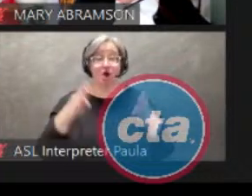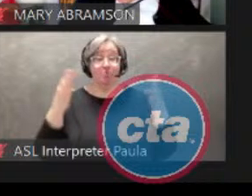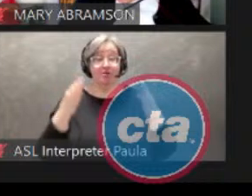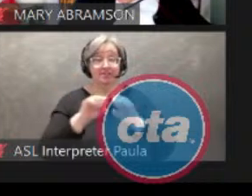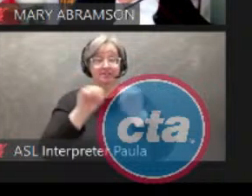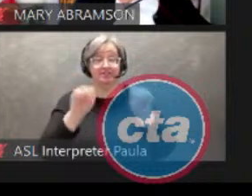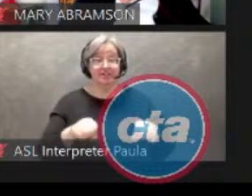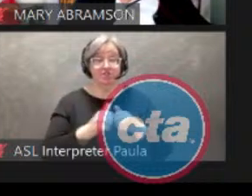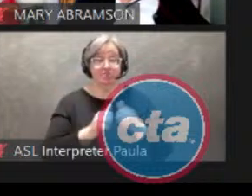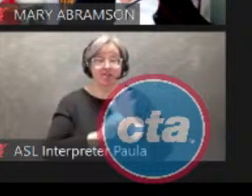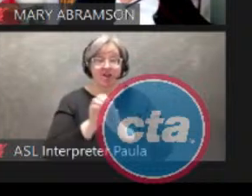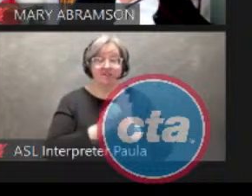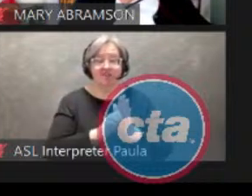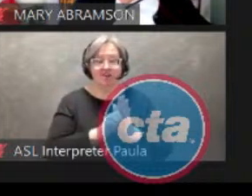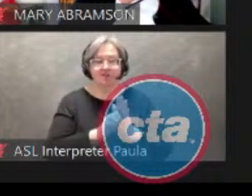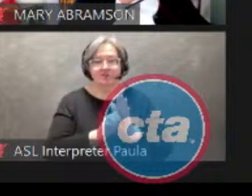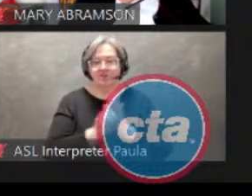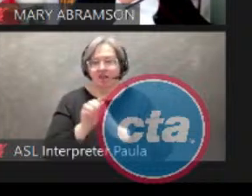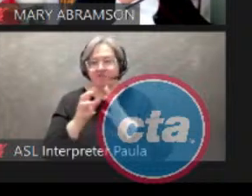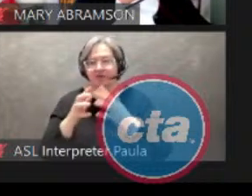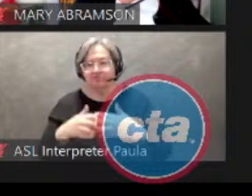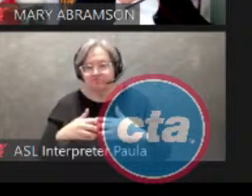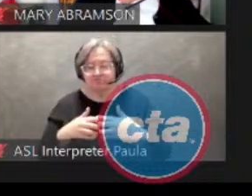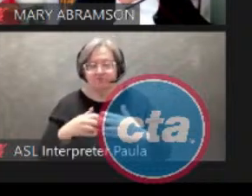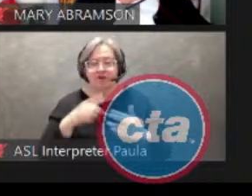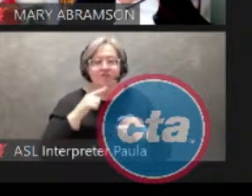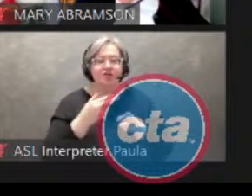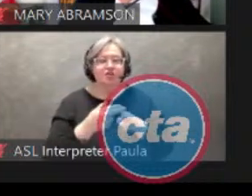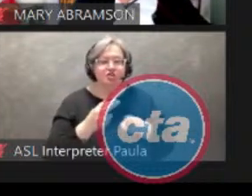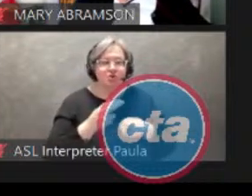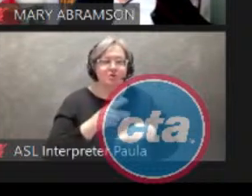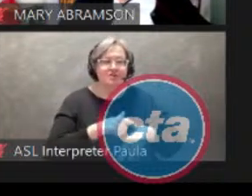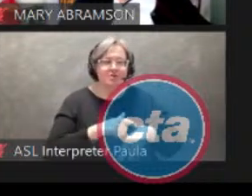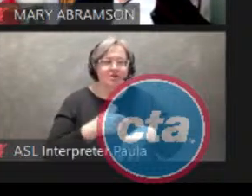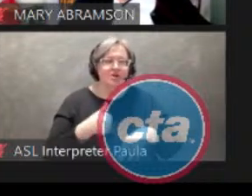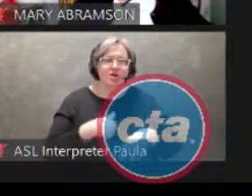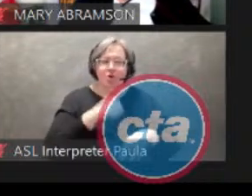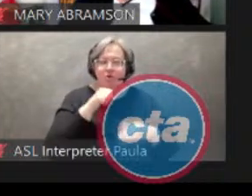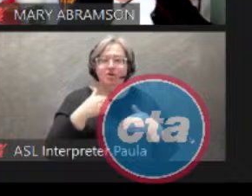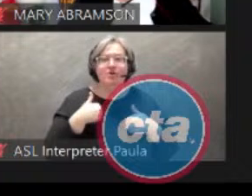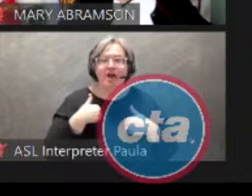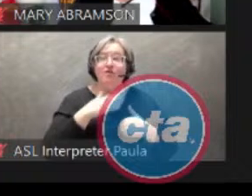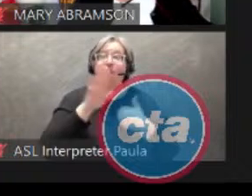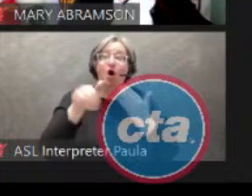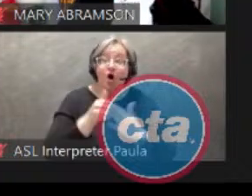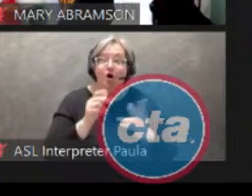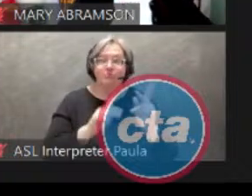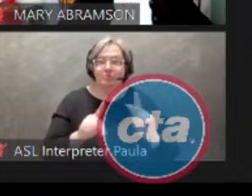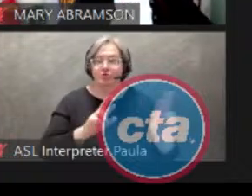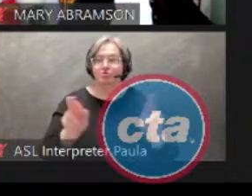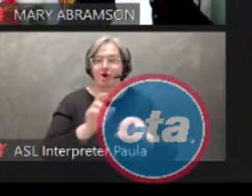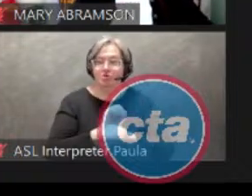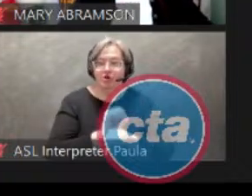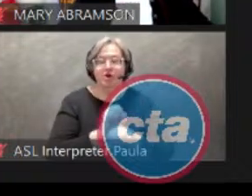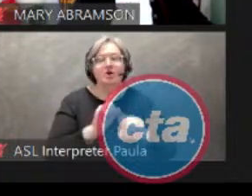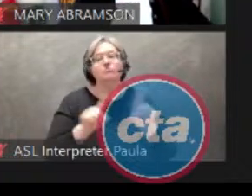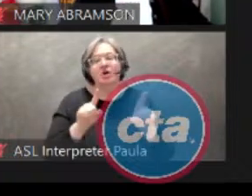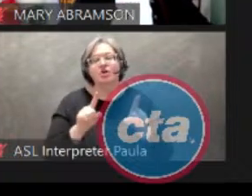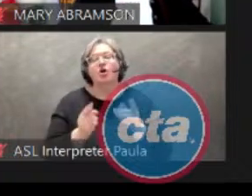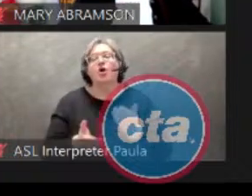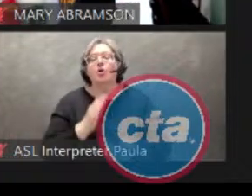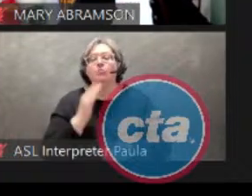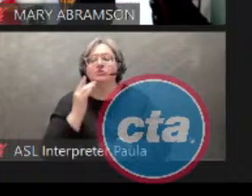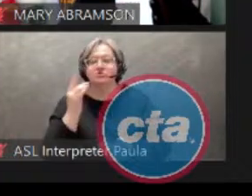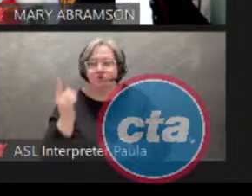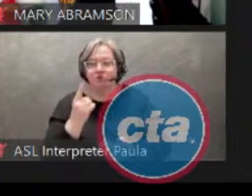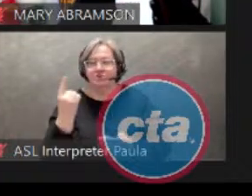and then it goes down. So for a short period of time, we have kind of not an all hands on deck, but we have a near constant presence to make